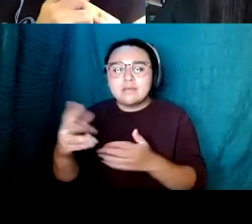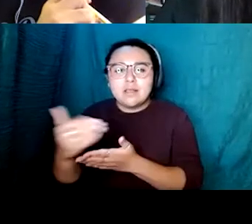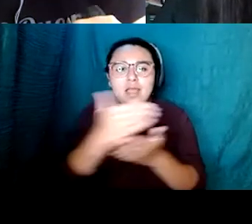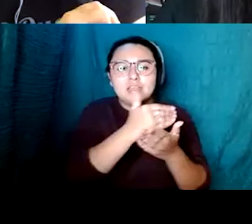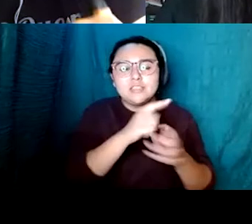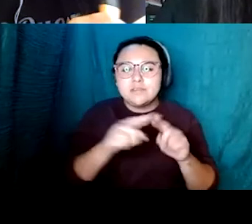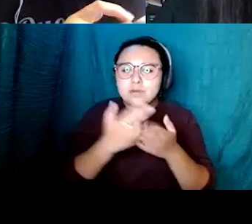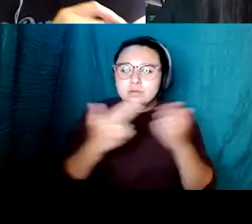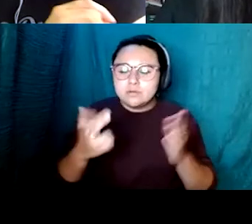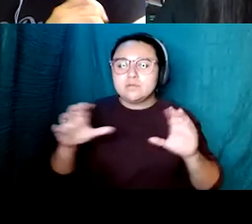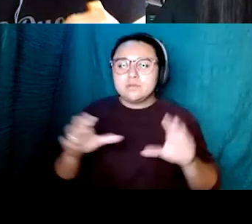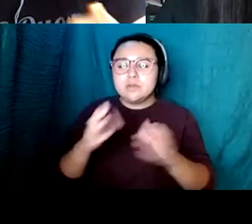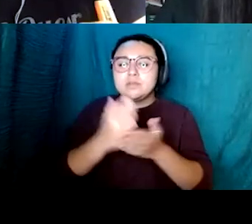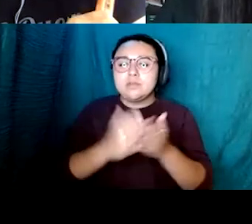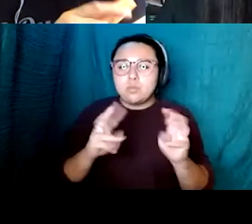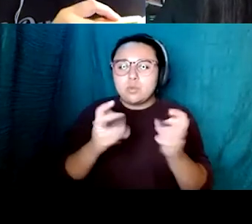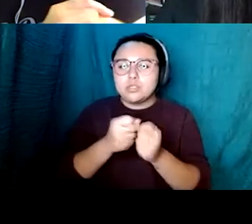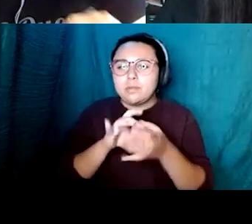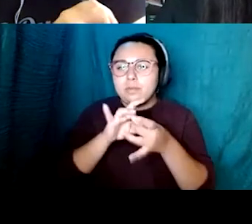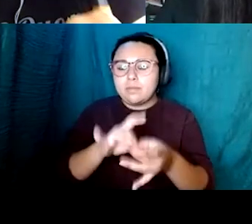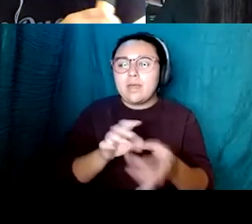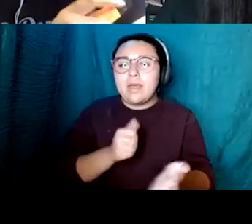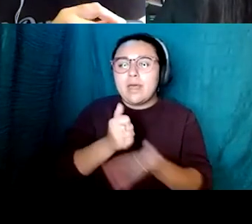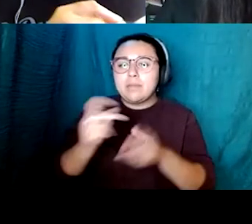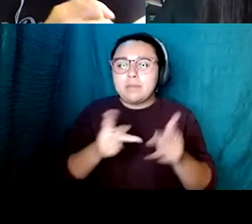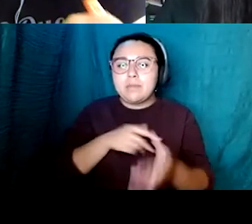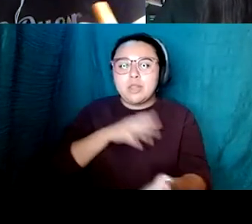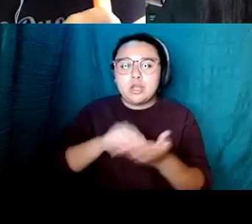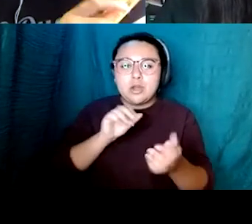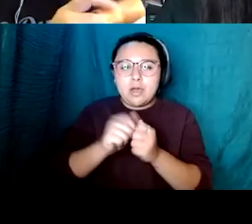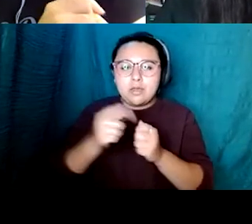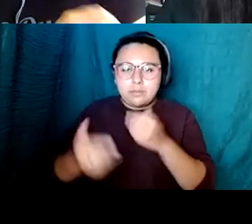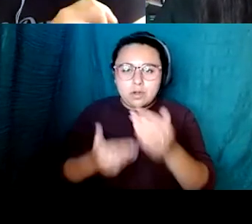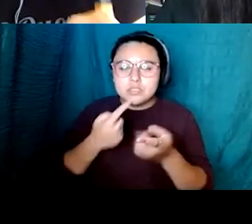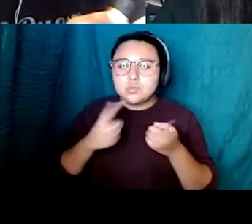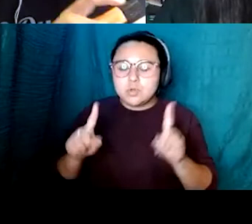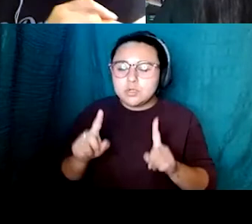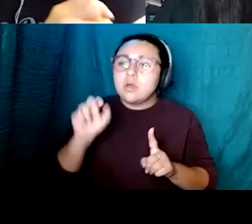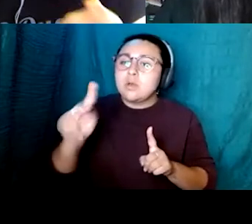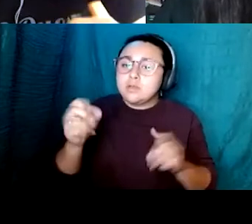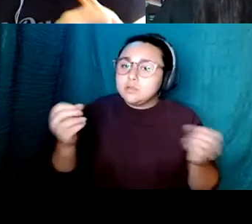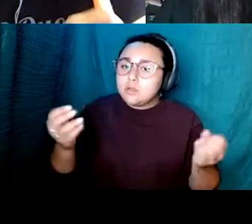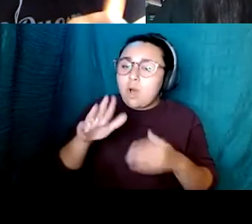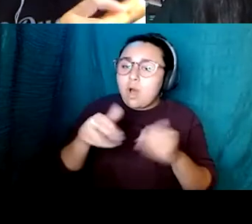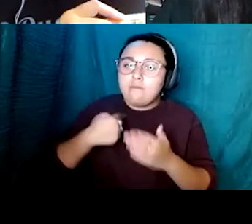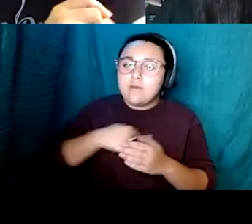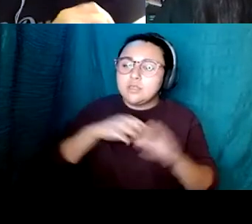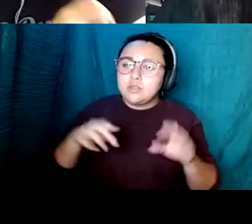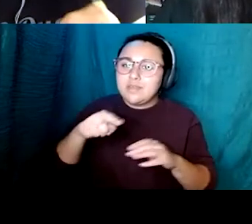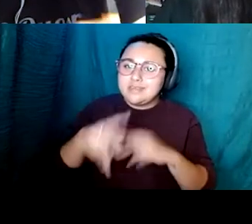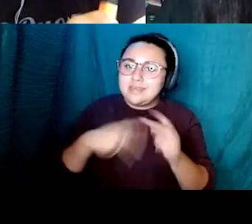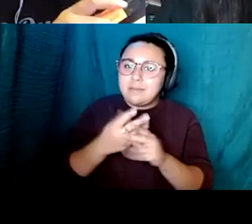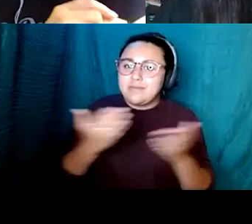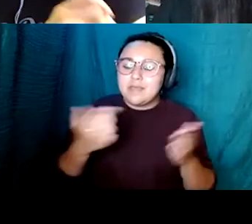some workshops around helping people learn how this process works. So all of us can do these kinds of things.